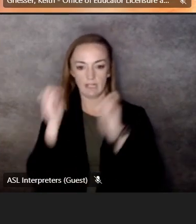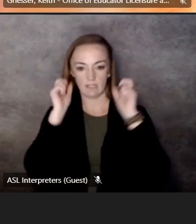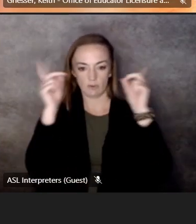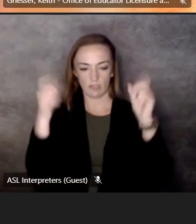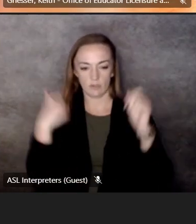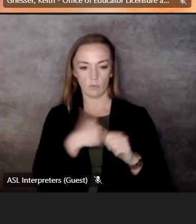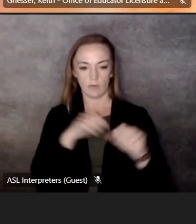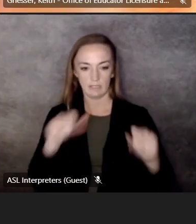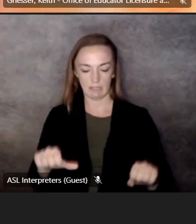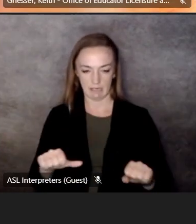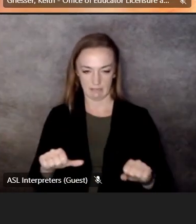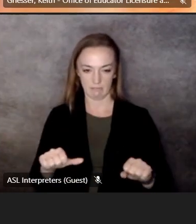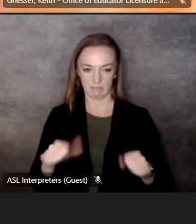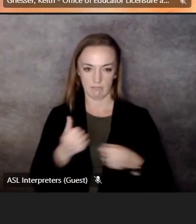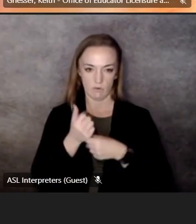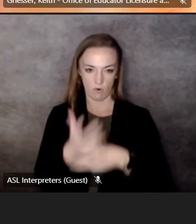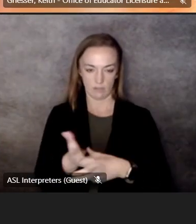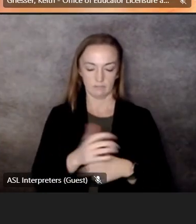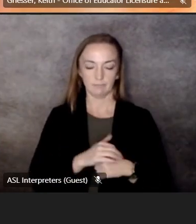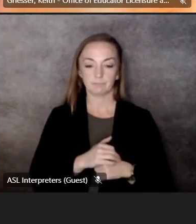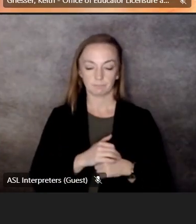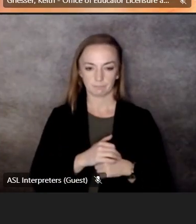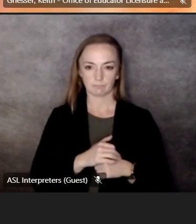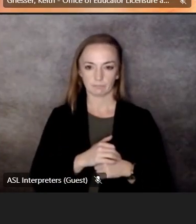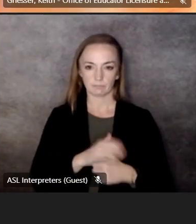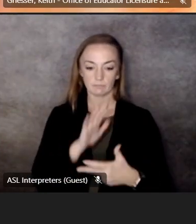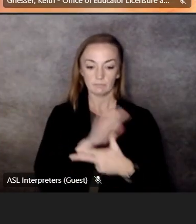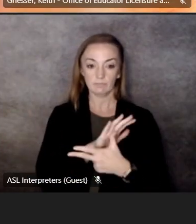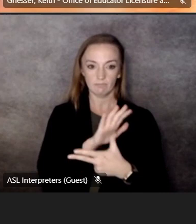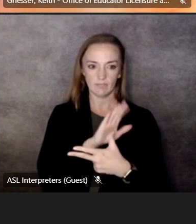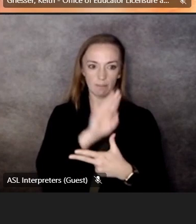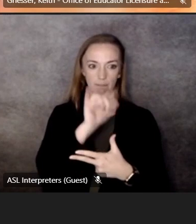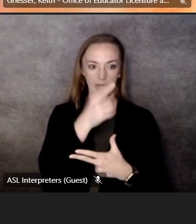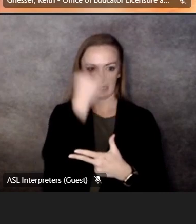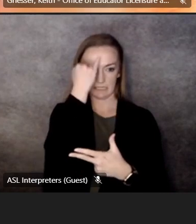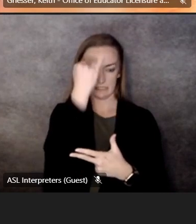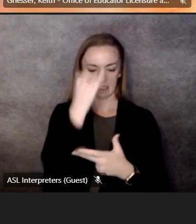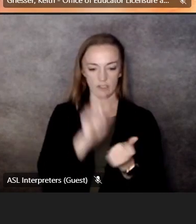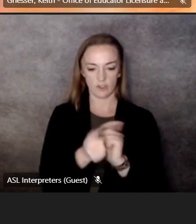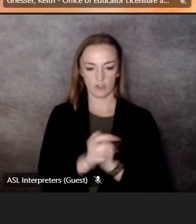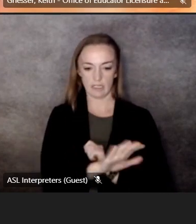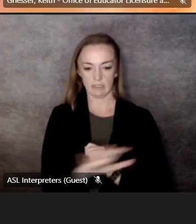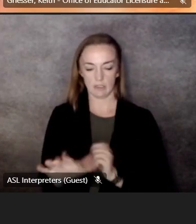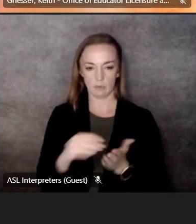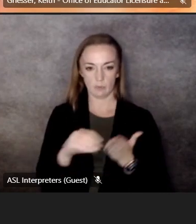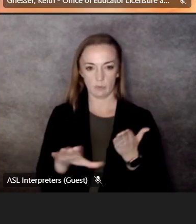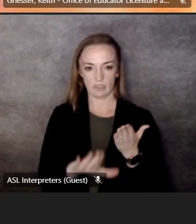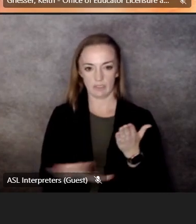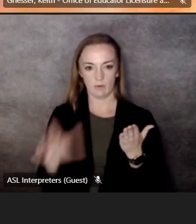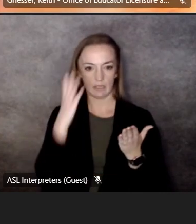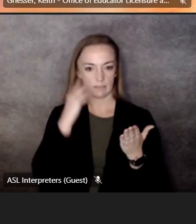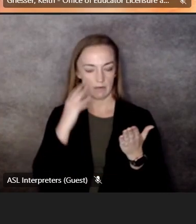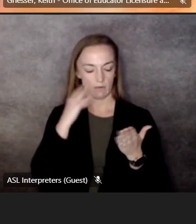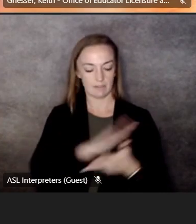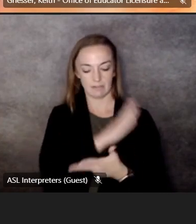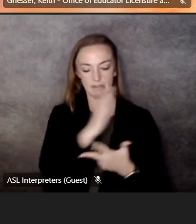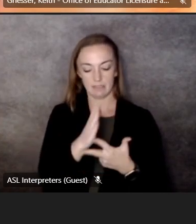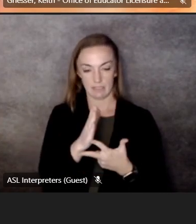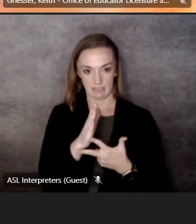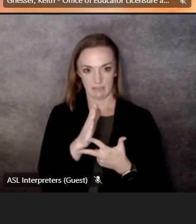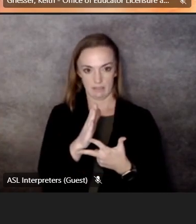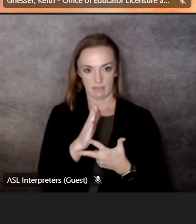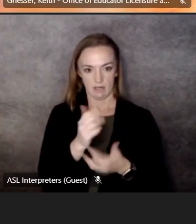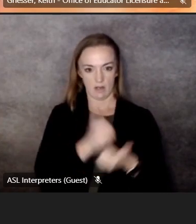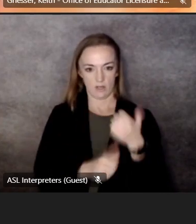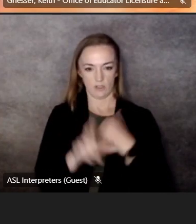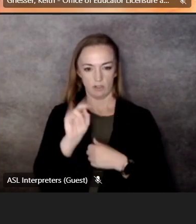about. So that's the first big idea, is around changing the student experience. The second big idea that was in United We Learn was